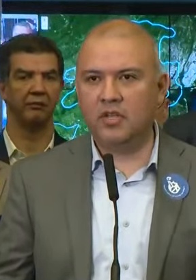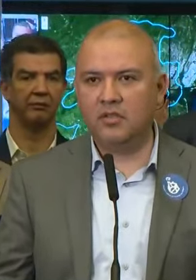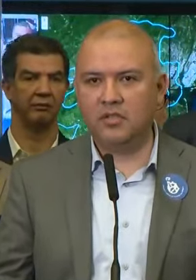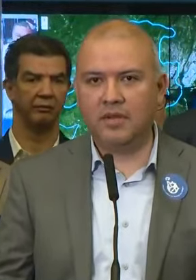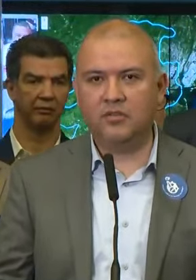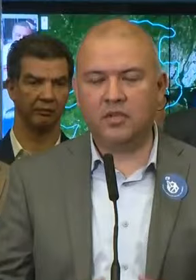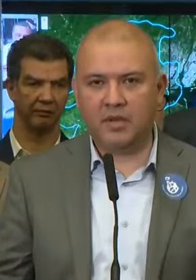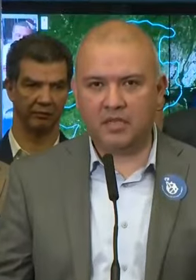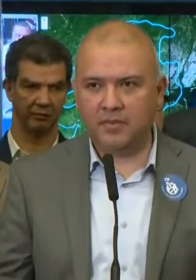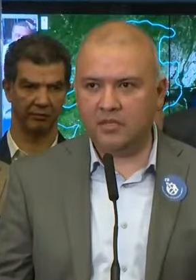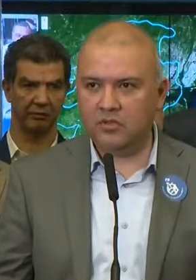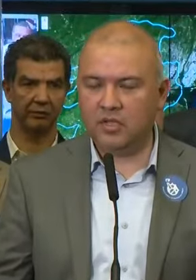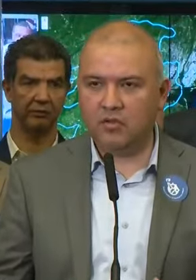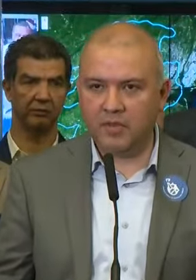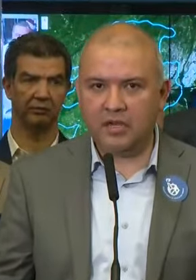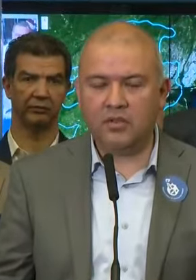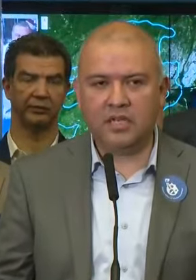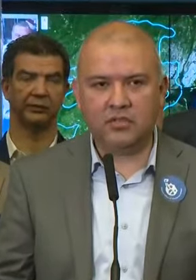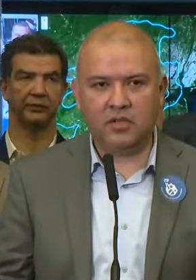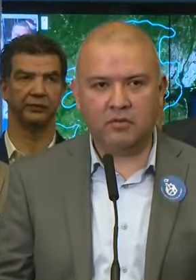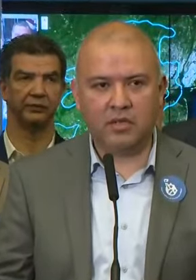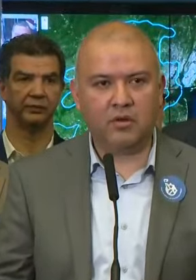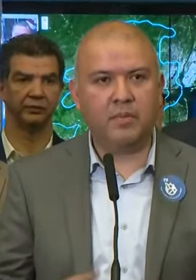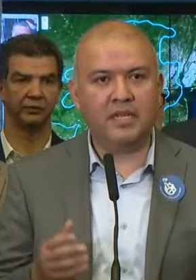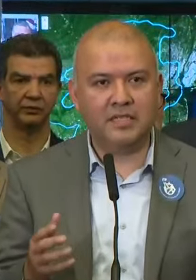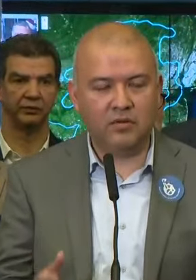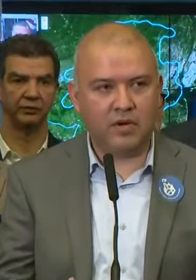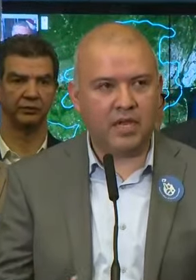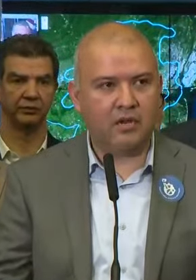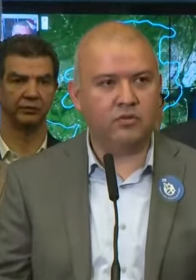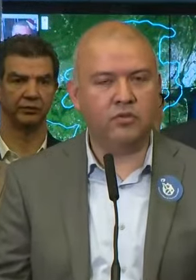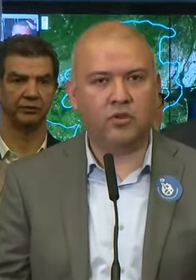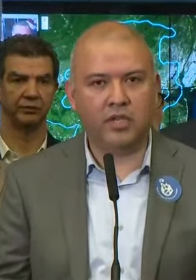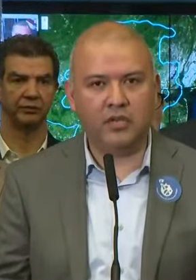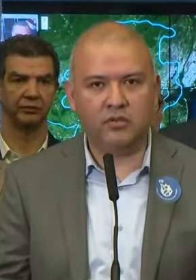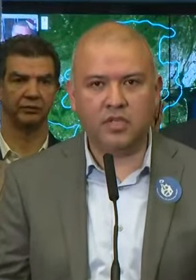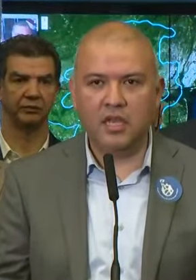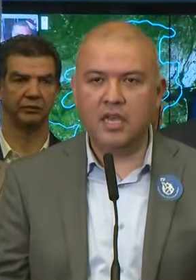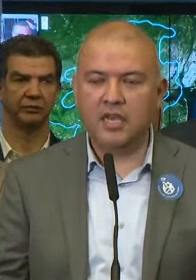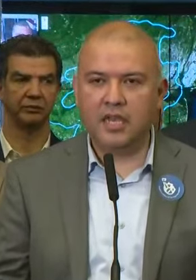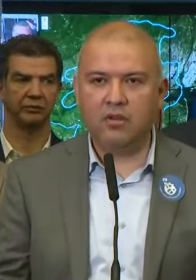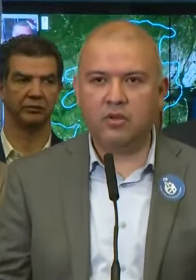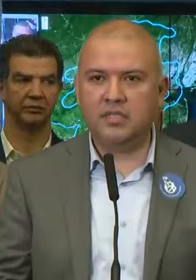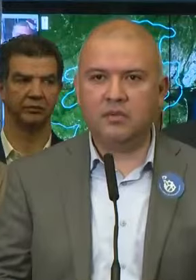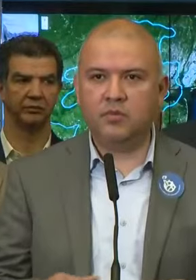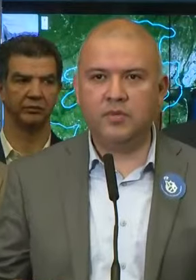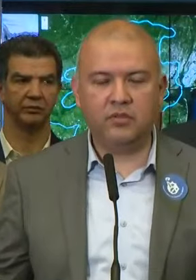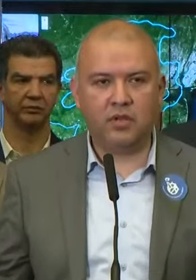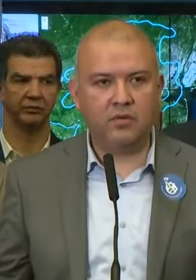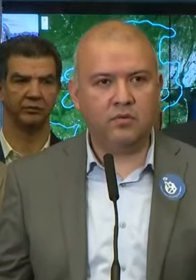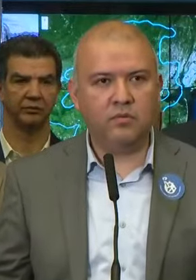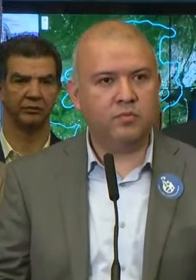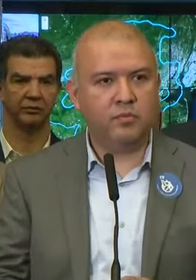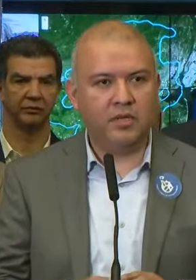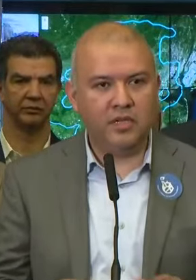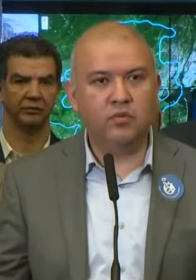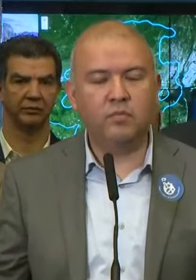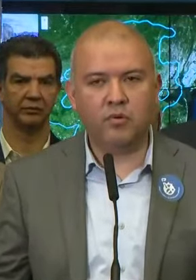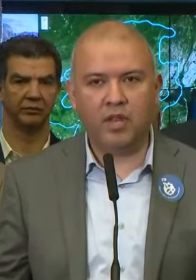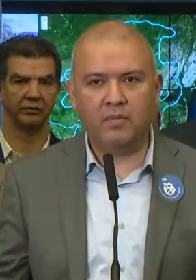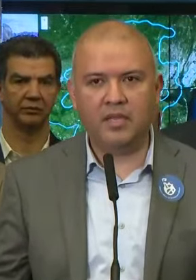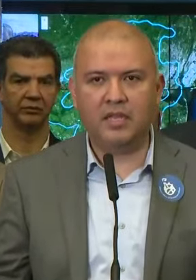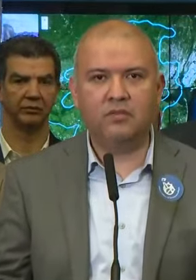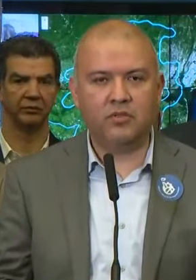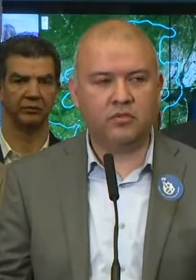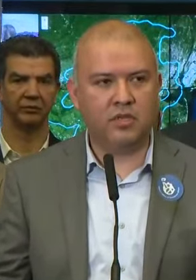los comisionados de varios departamentos de gobierno de la Ciudad de Nueva York para asegurar a los neoyorquinos que no estamos viendo